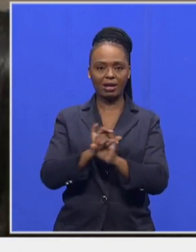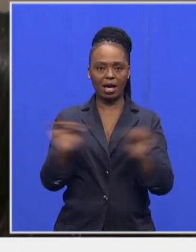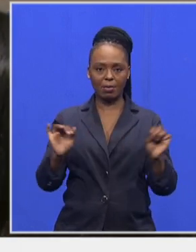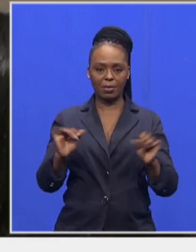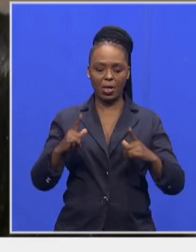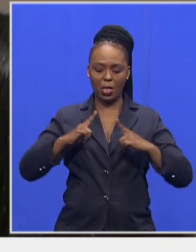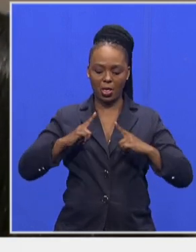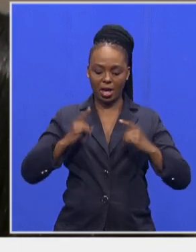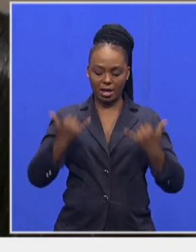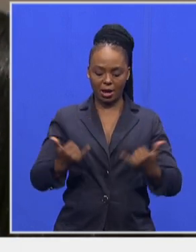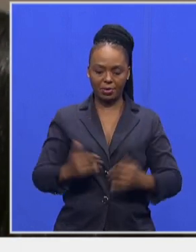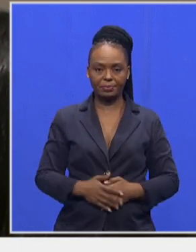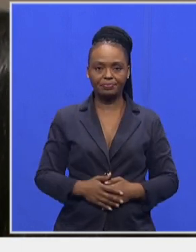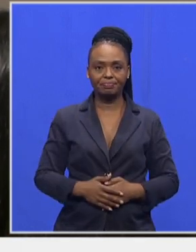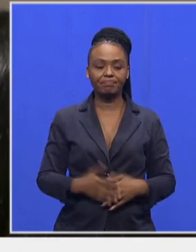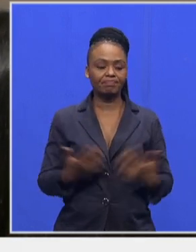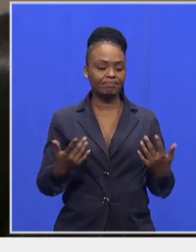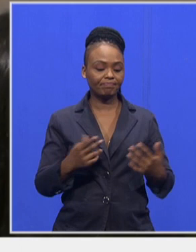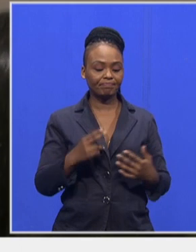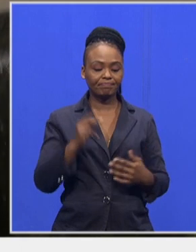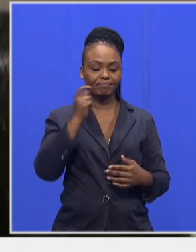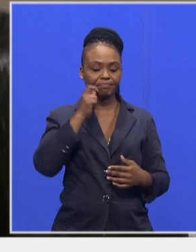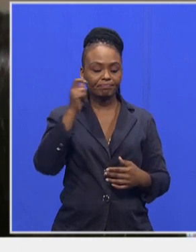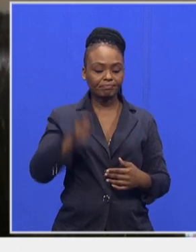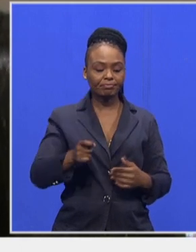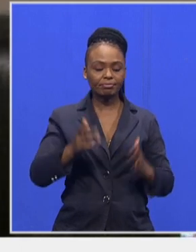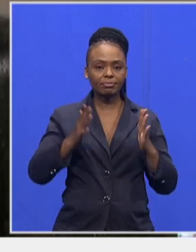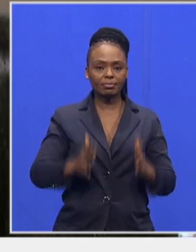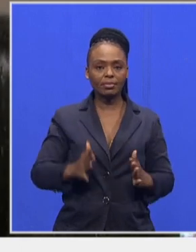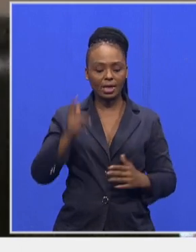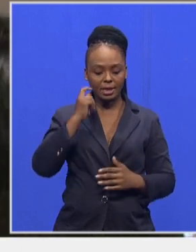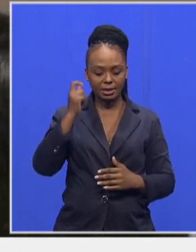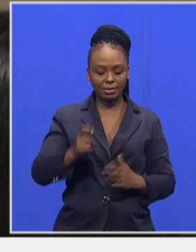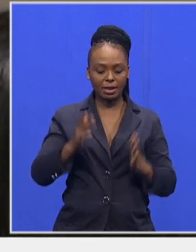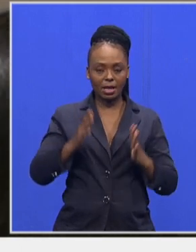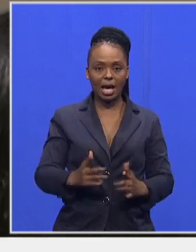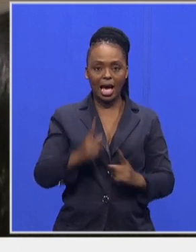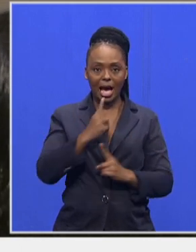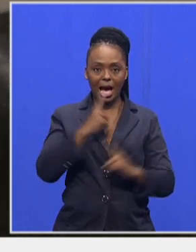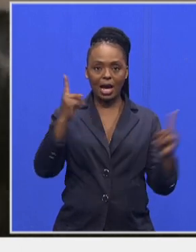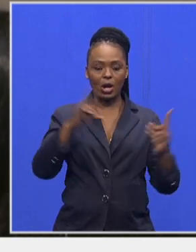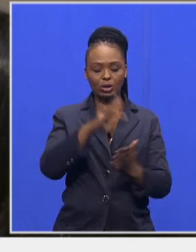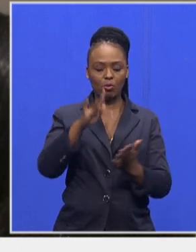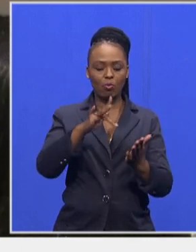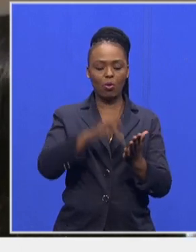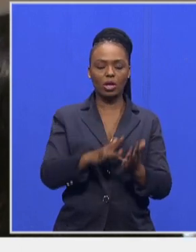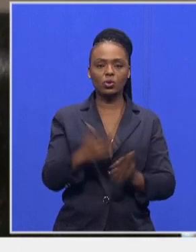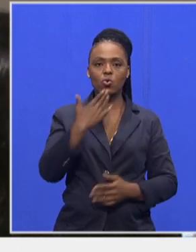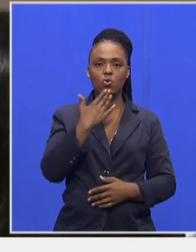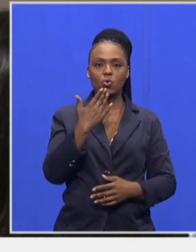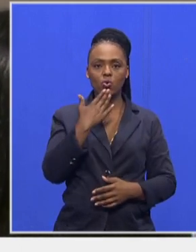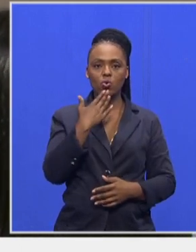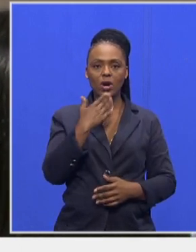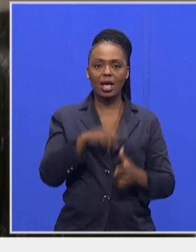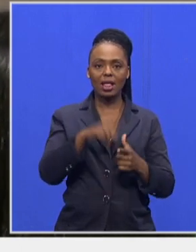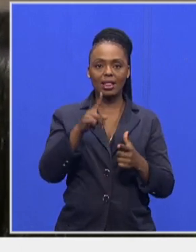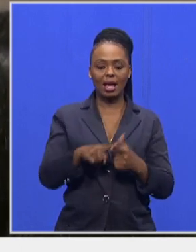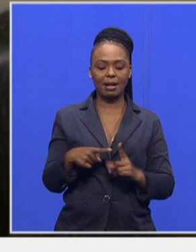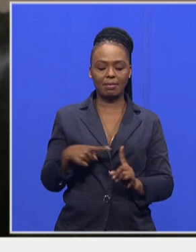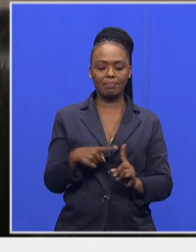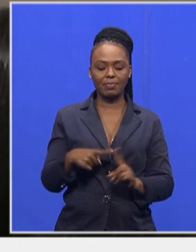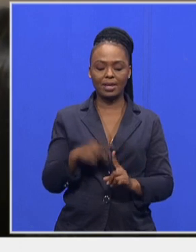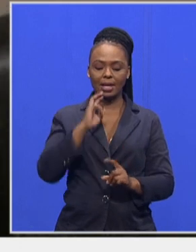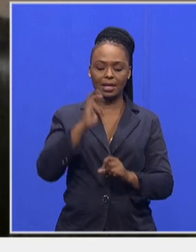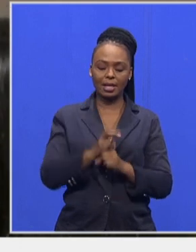the speaker, obviously, then once the speaker is announced, voted in, the speaker would then have the power to pave the